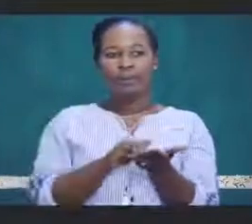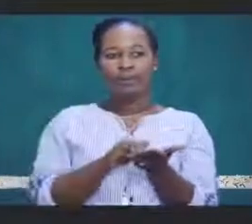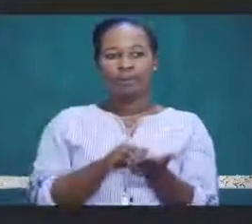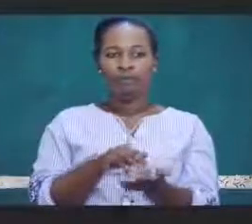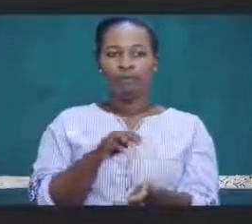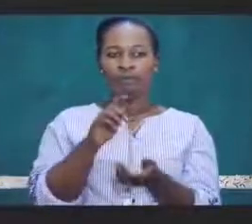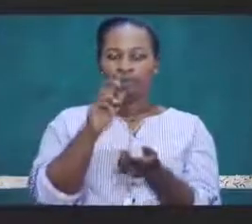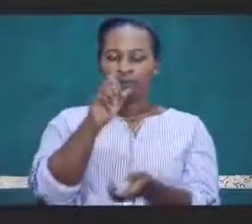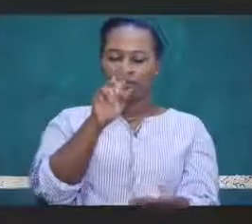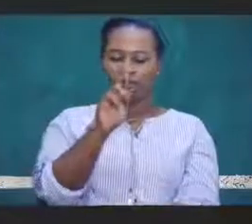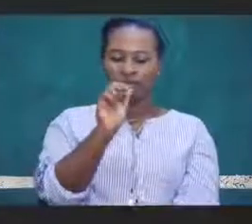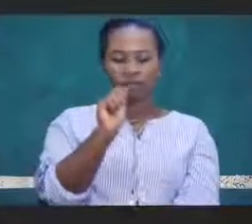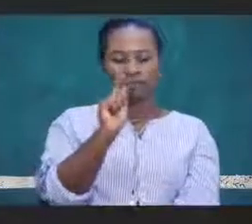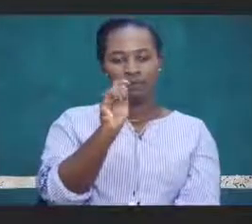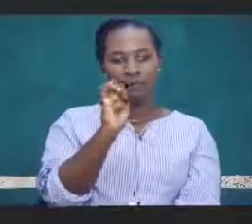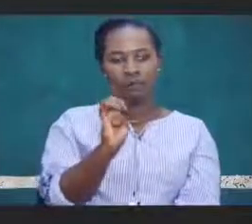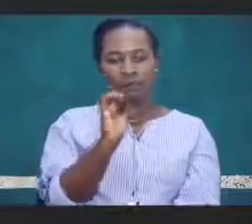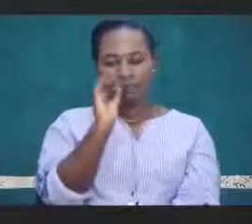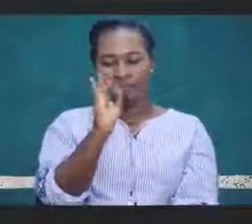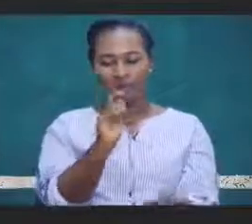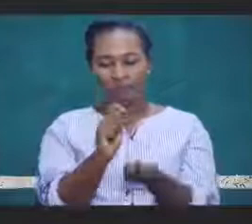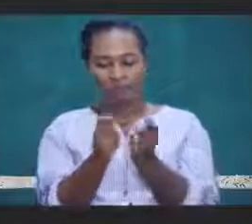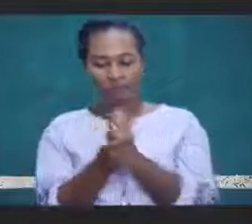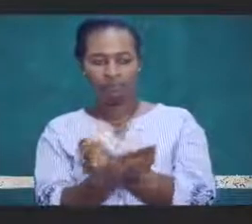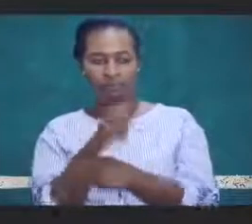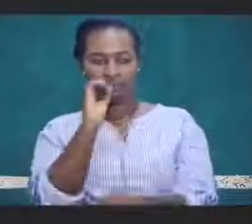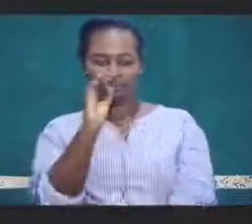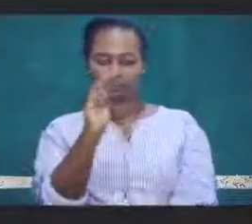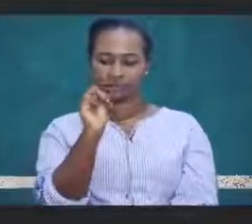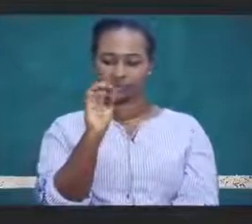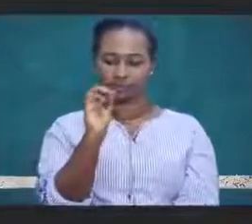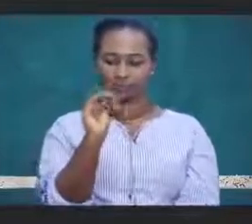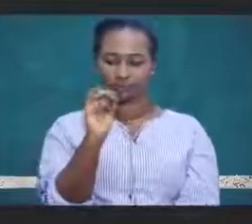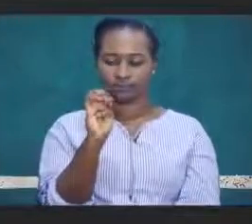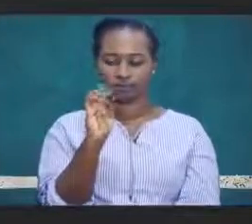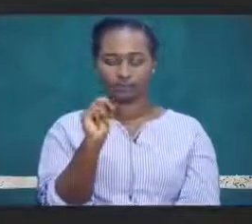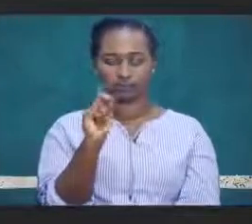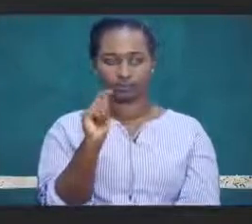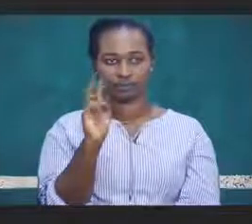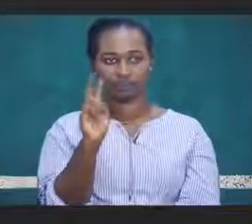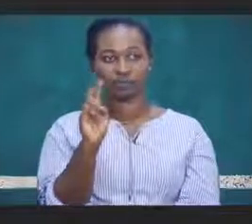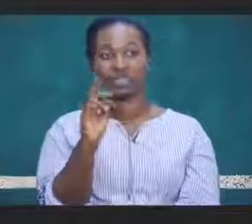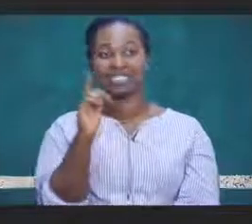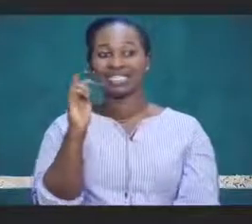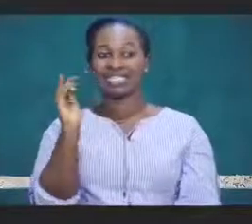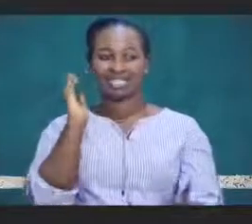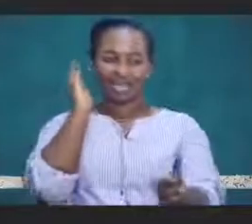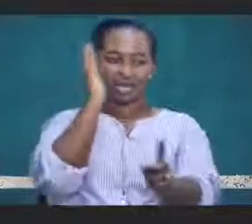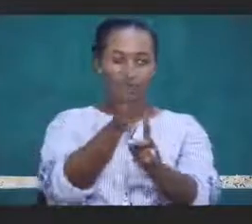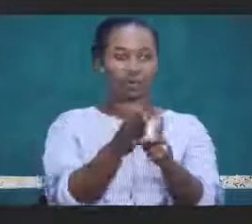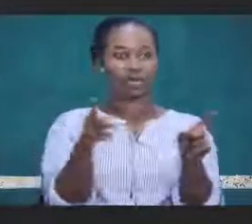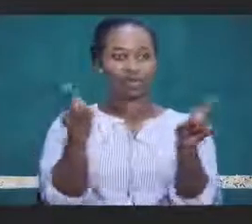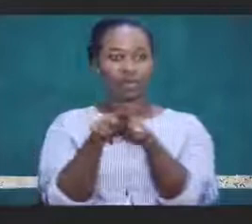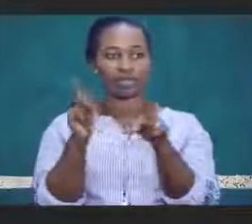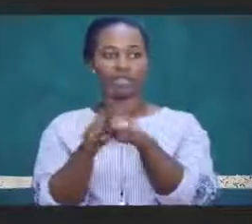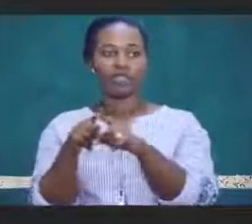of momentum, it's right here, is directly proportional to the applied force, and